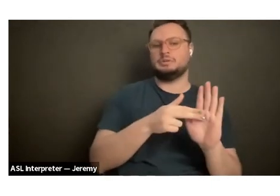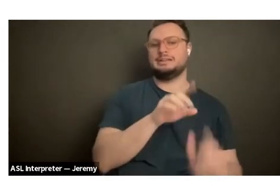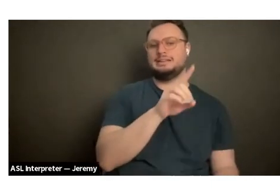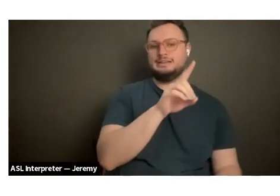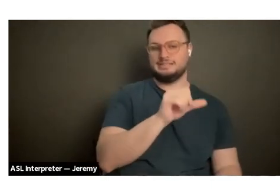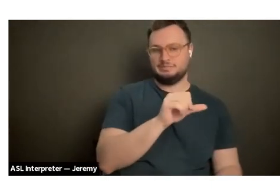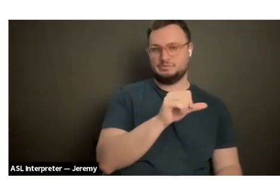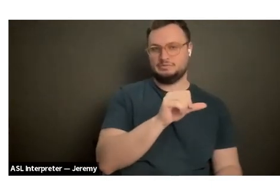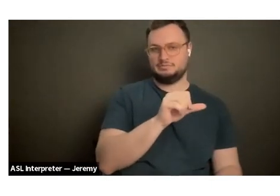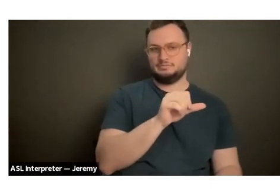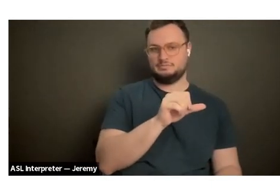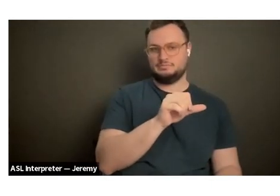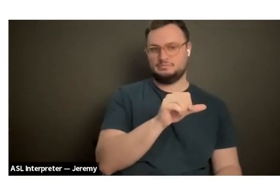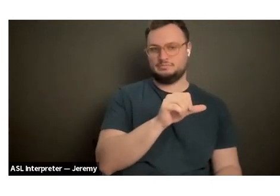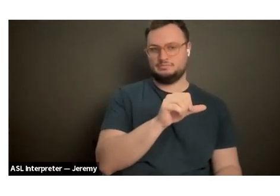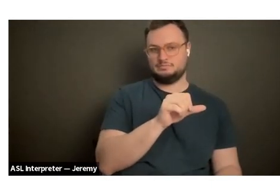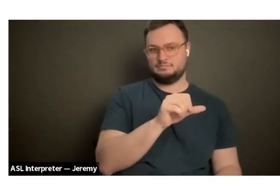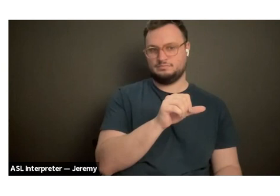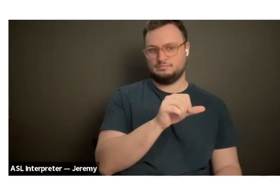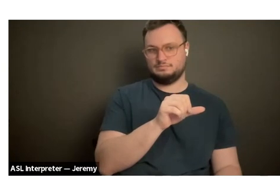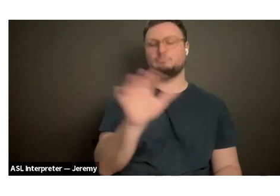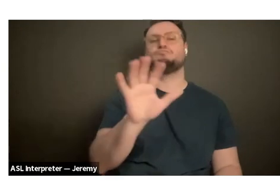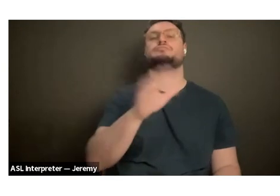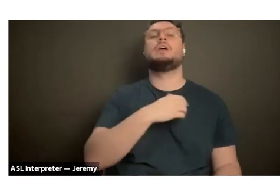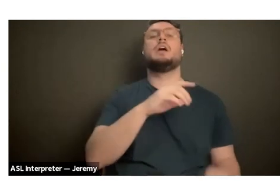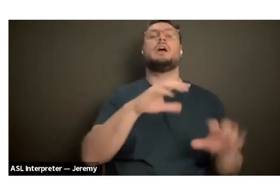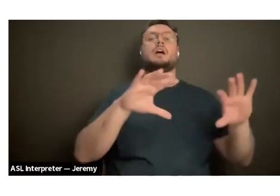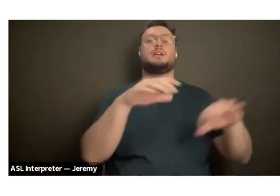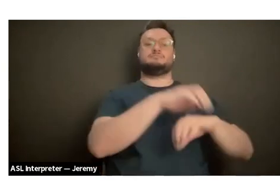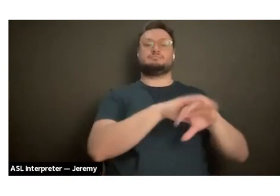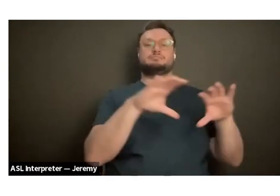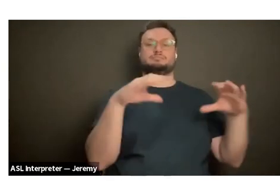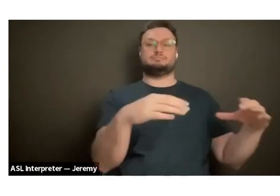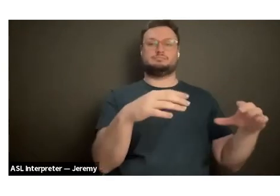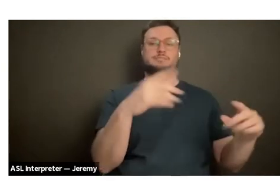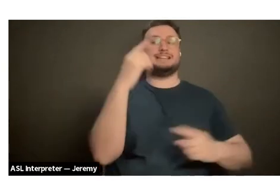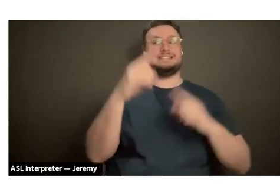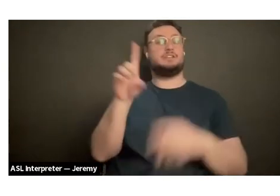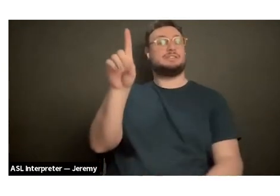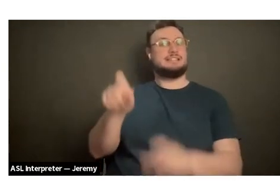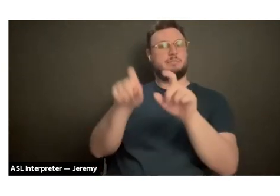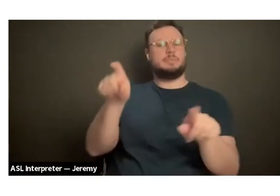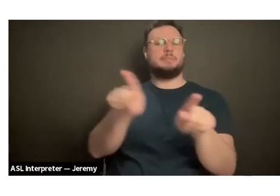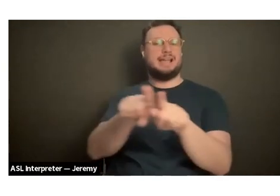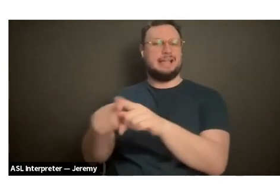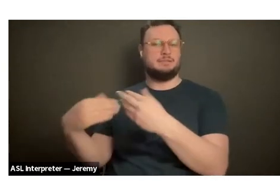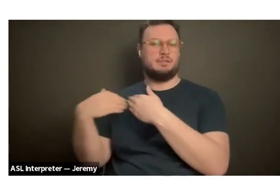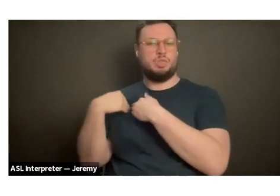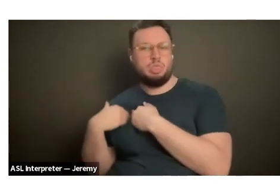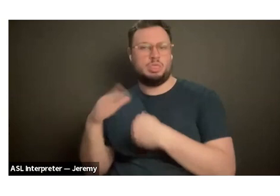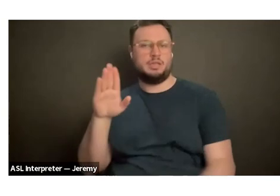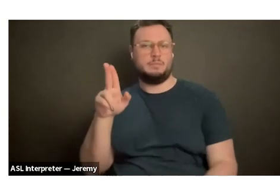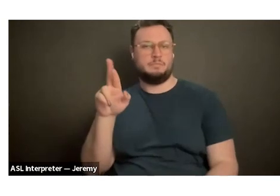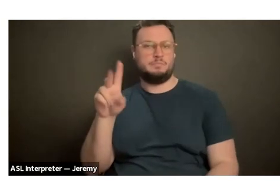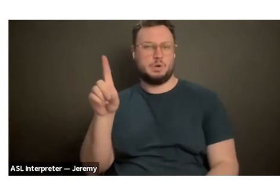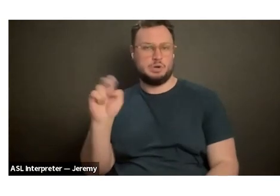that's not okay at all. And disability is definitely not a burden. Next slide, please. And